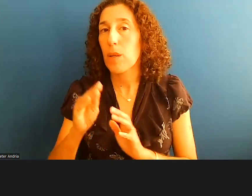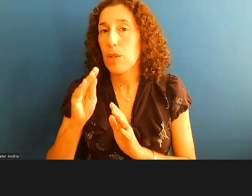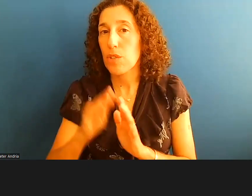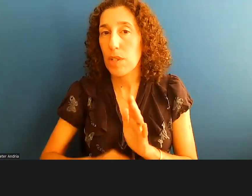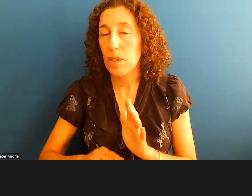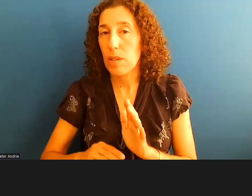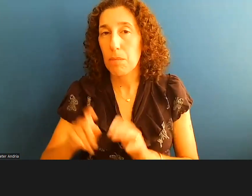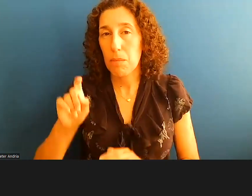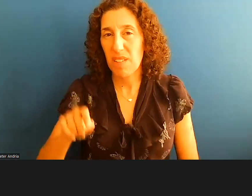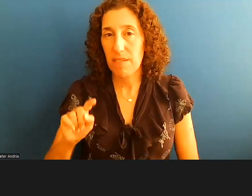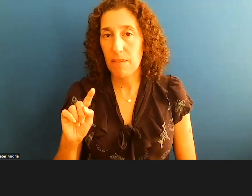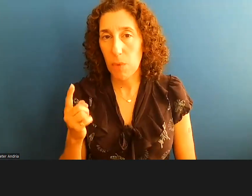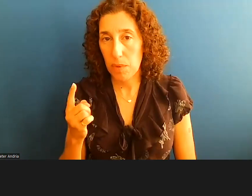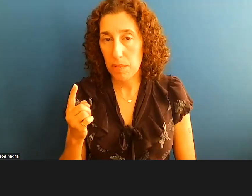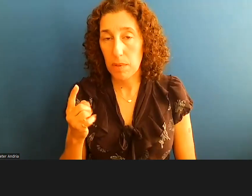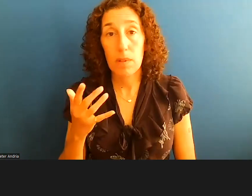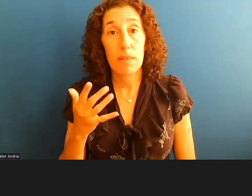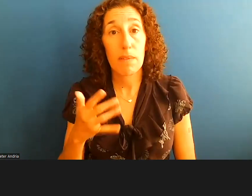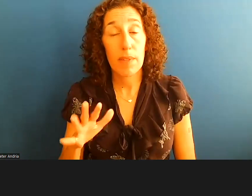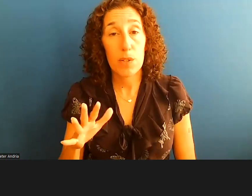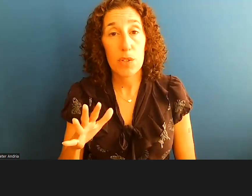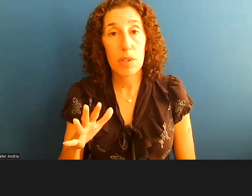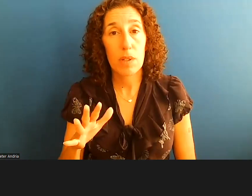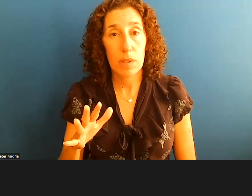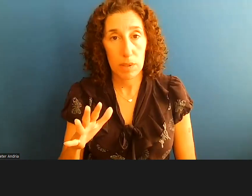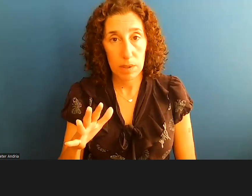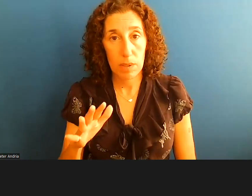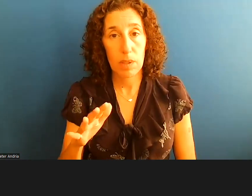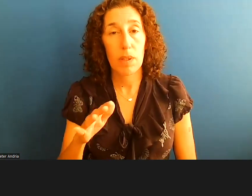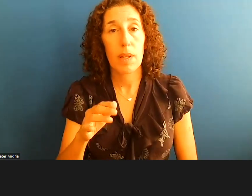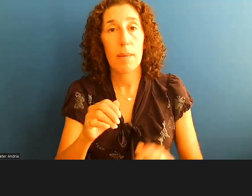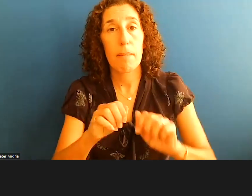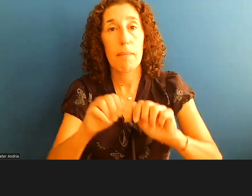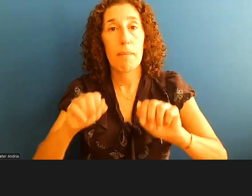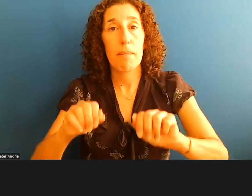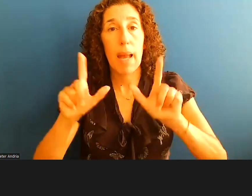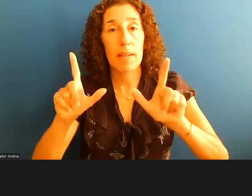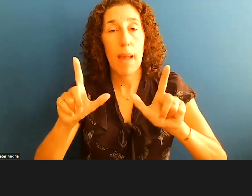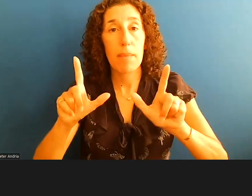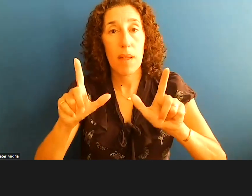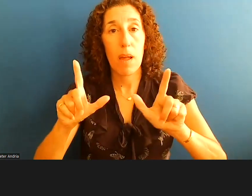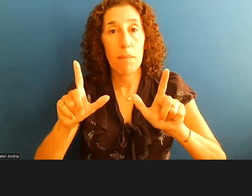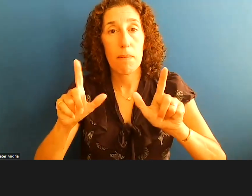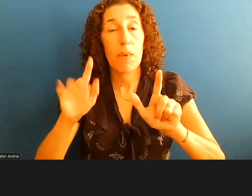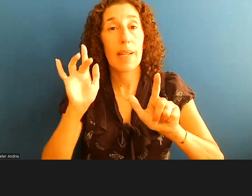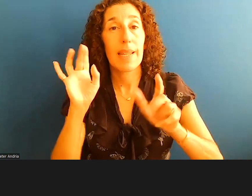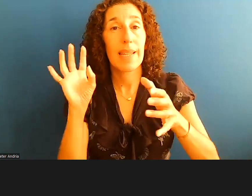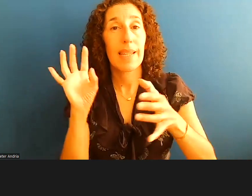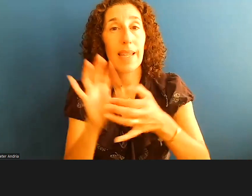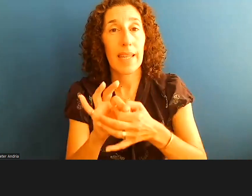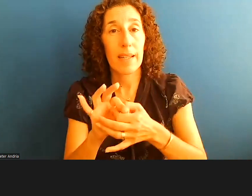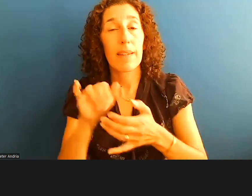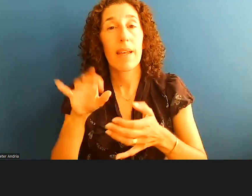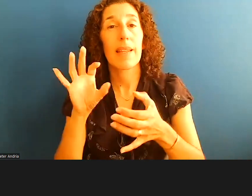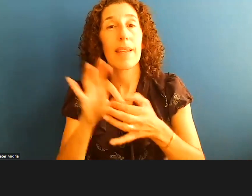Upon submitting the evaluation form, you'll see a box at the top of your webpage containing a link. And if you click on that link, you'll be able to access